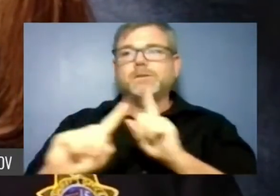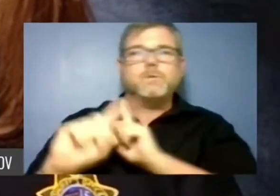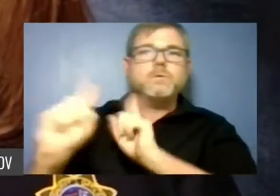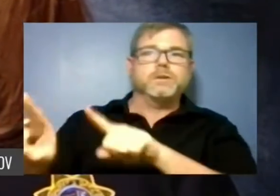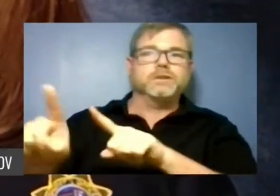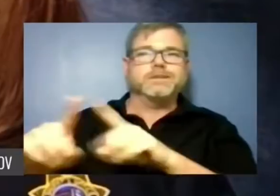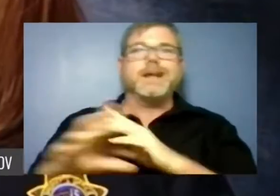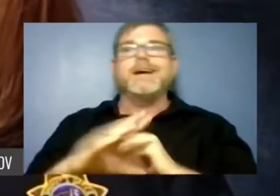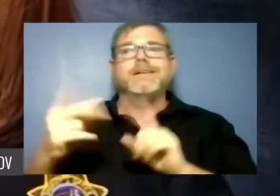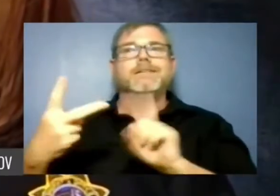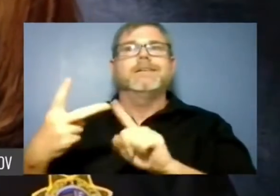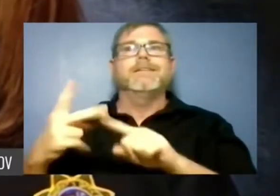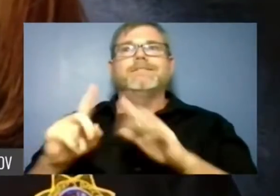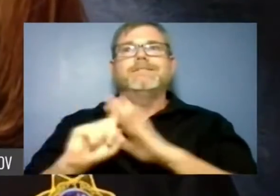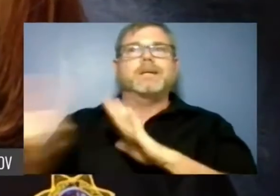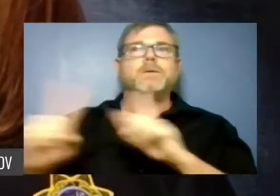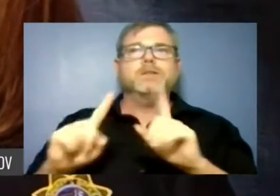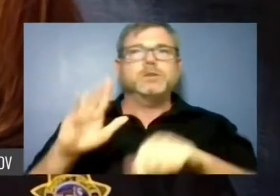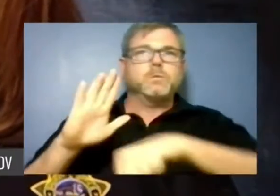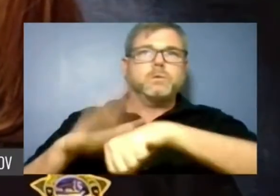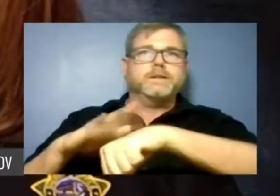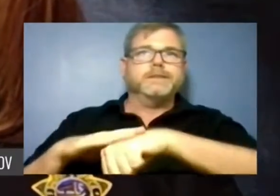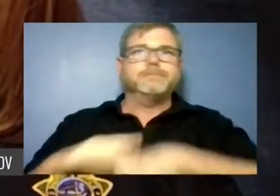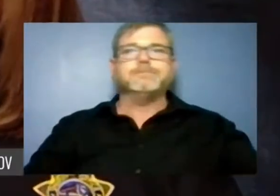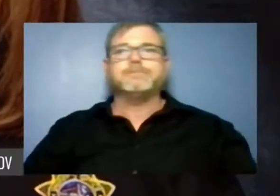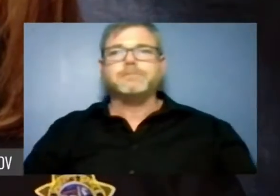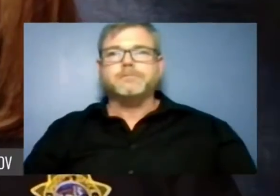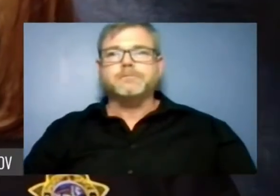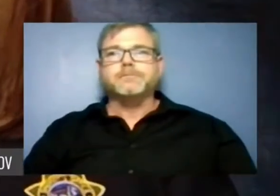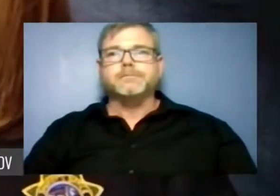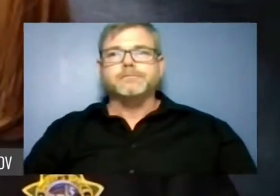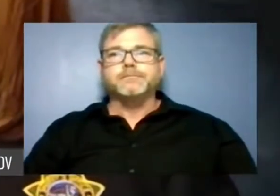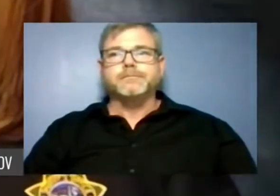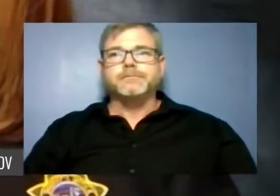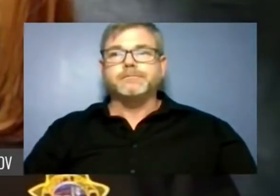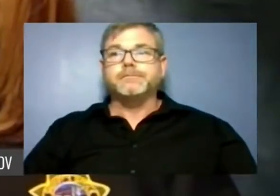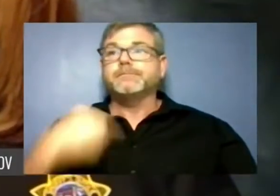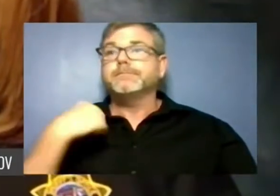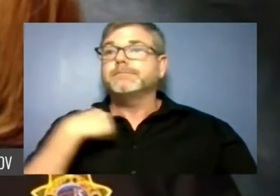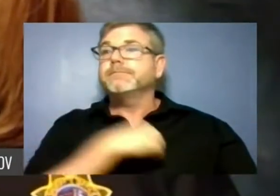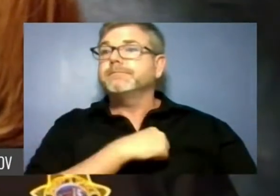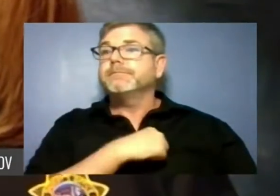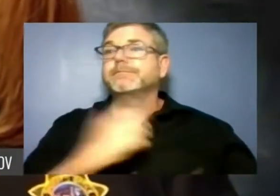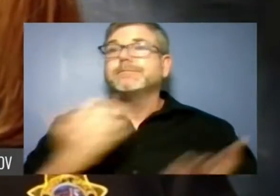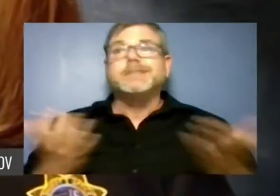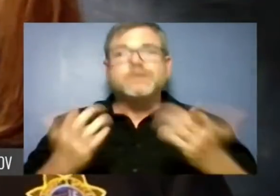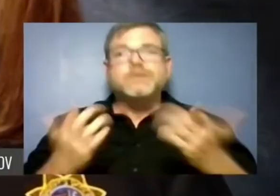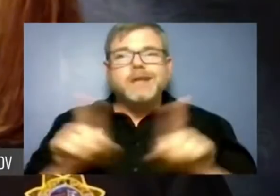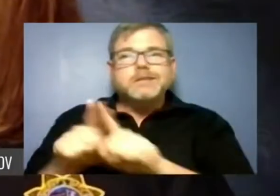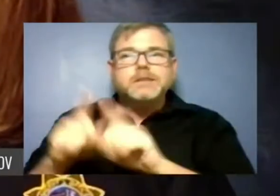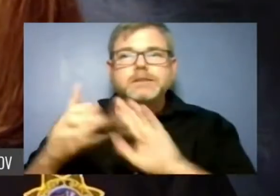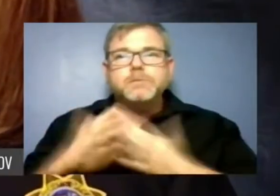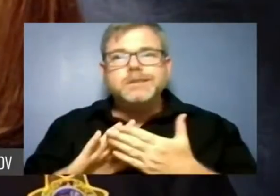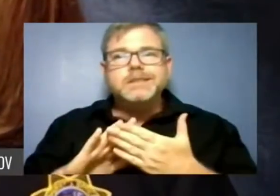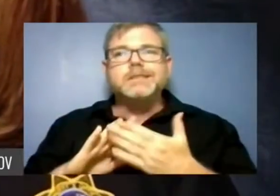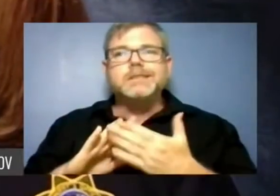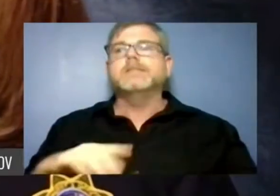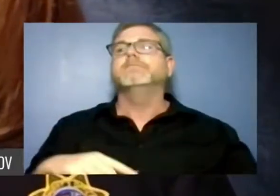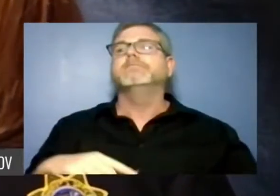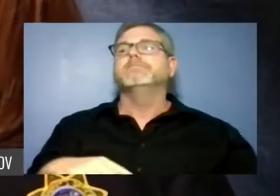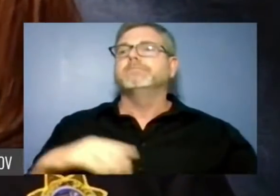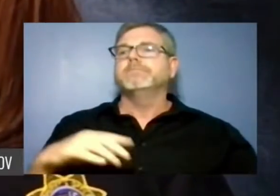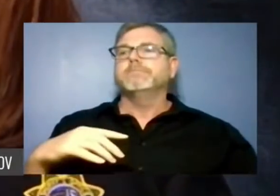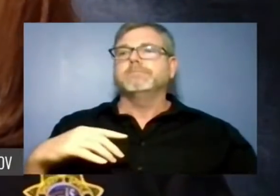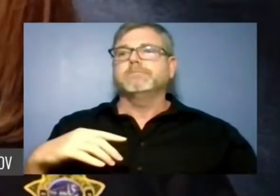order or warning, but we are encouraging the community to check their status on community.zonehaven.com. That's